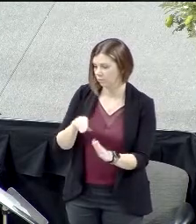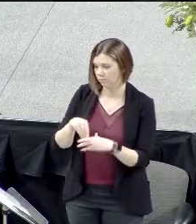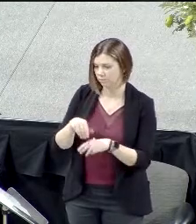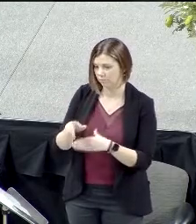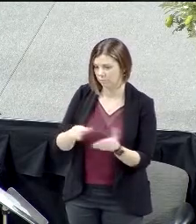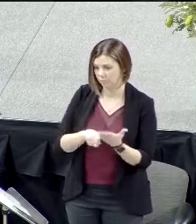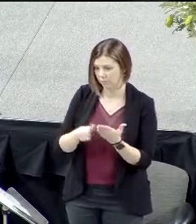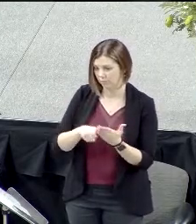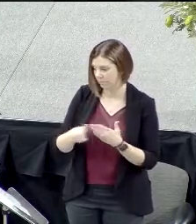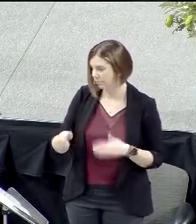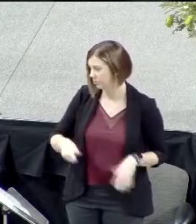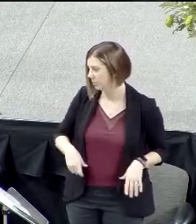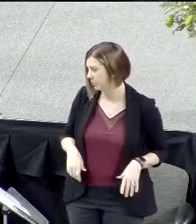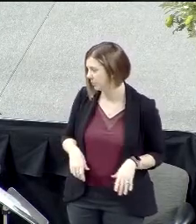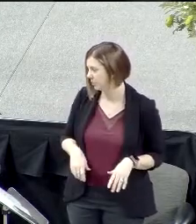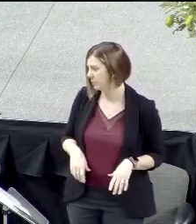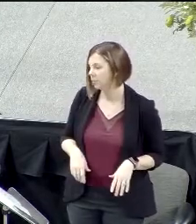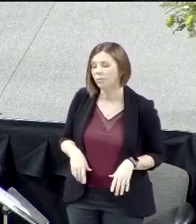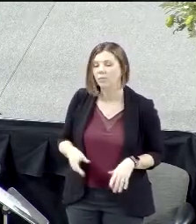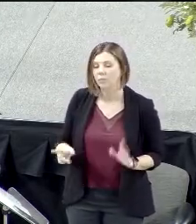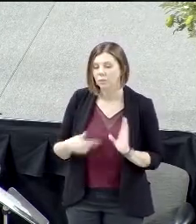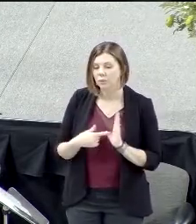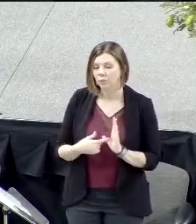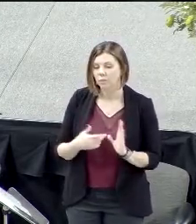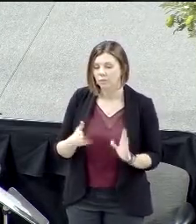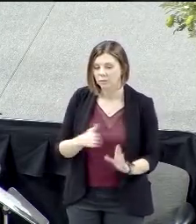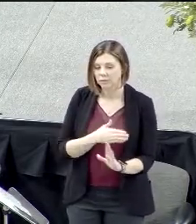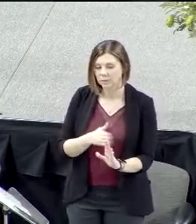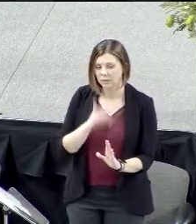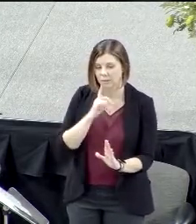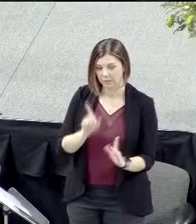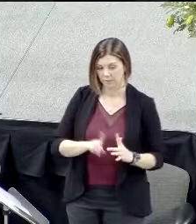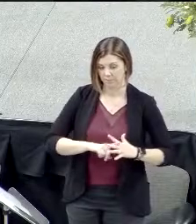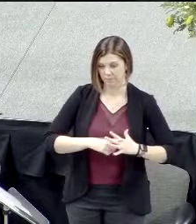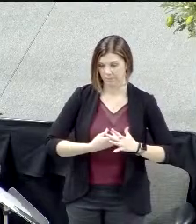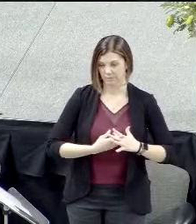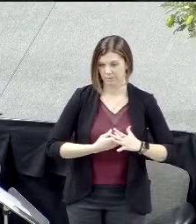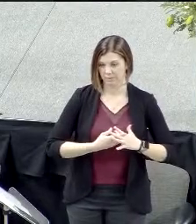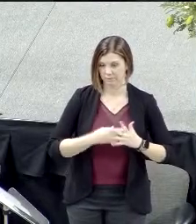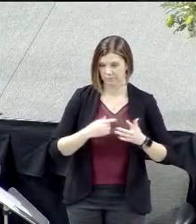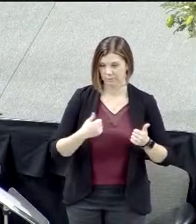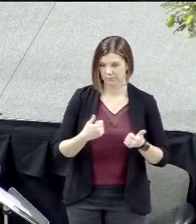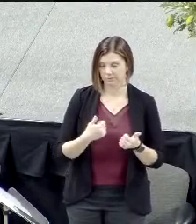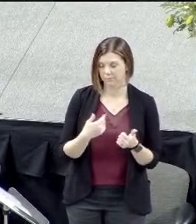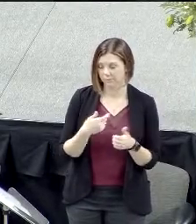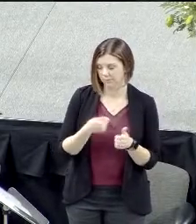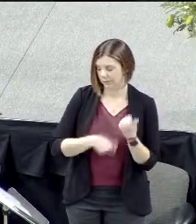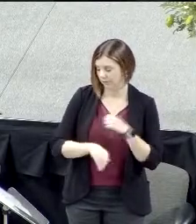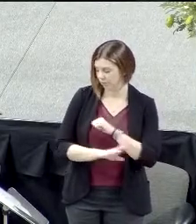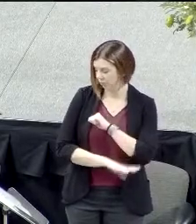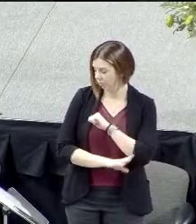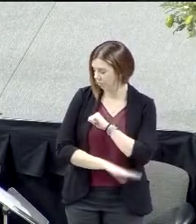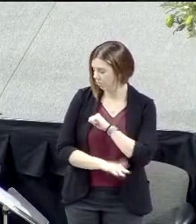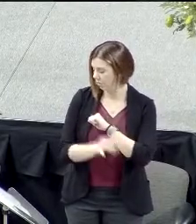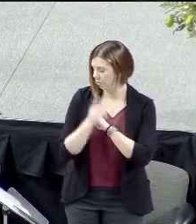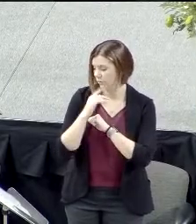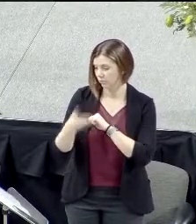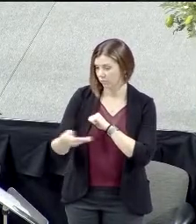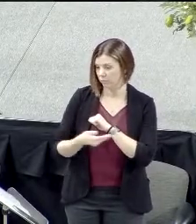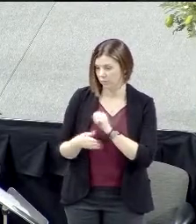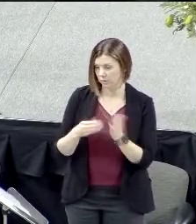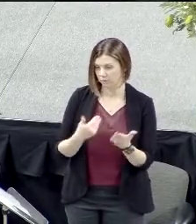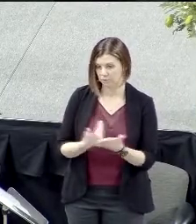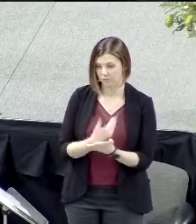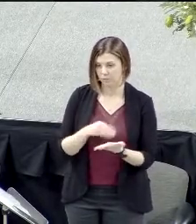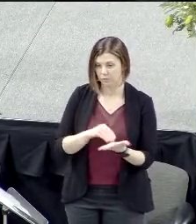program. We sing the alma mater at convocation each fall to welcome our new students, and it